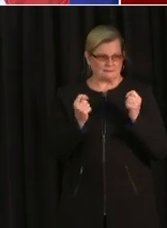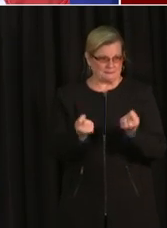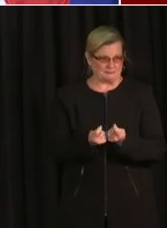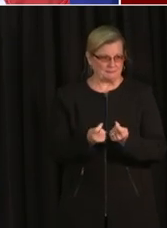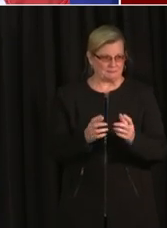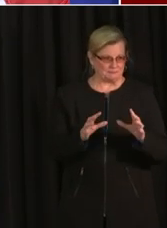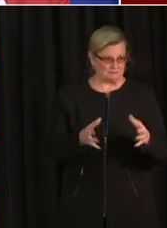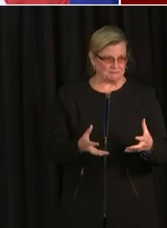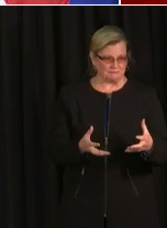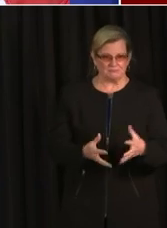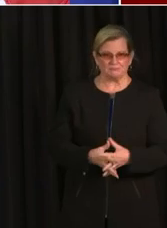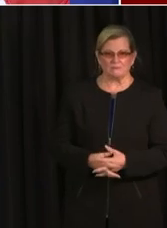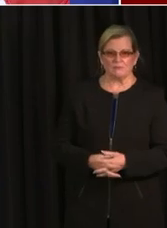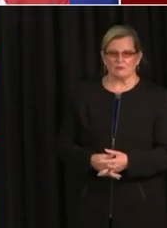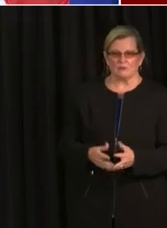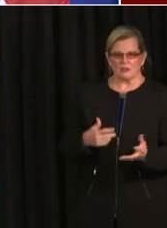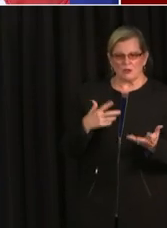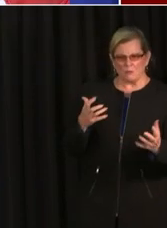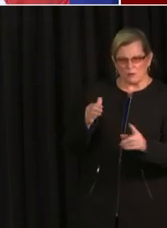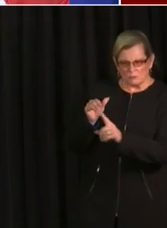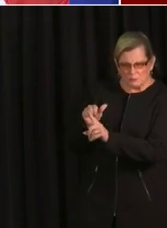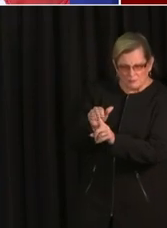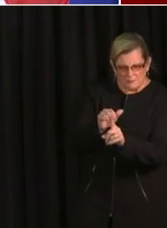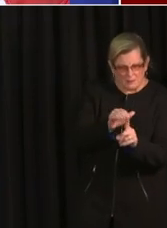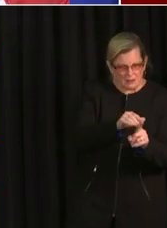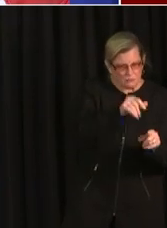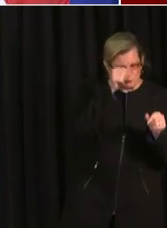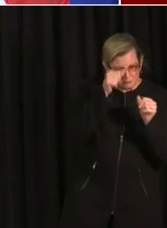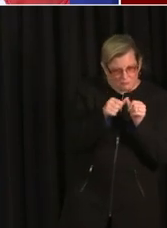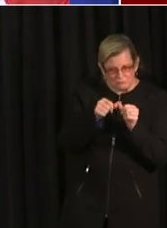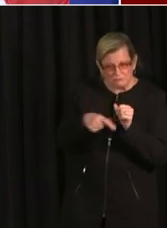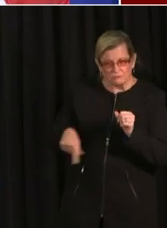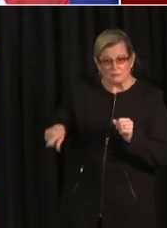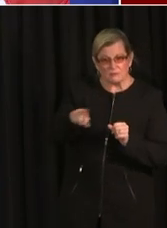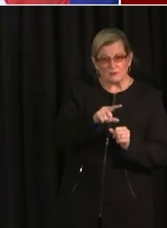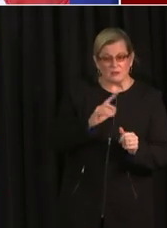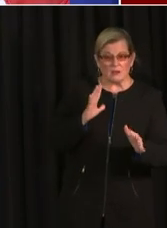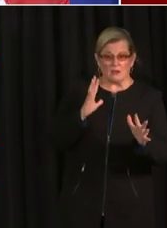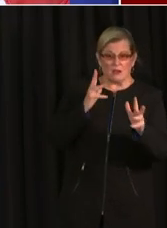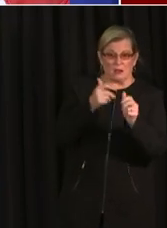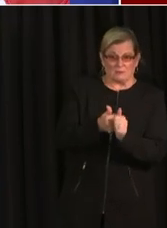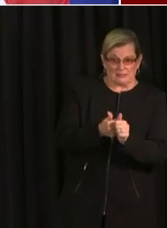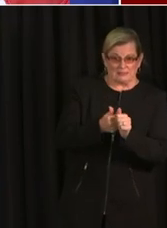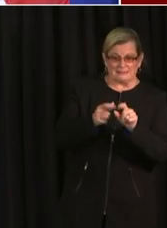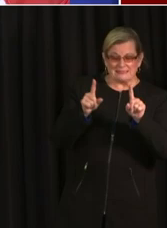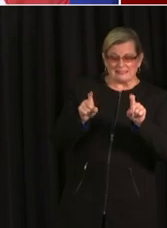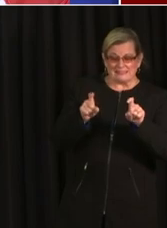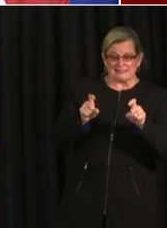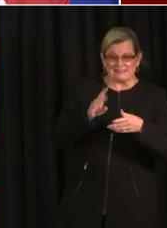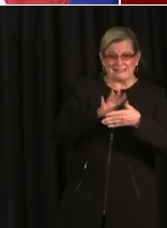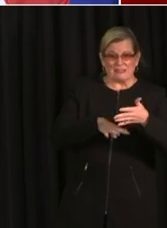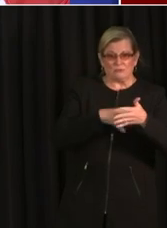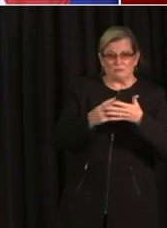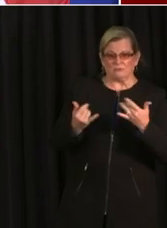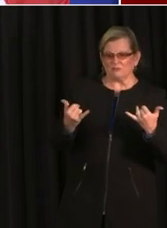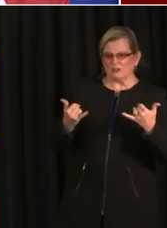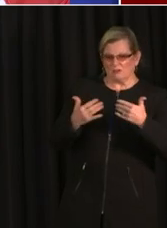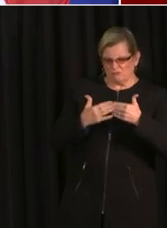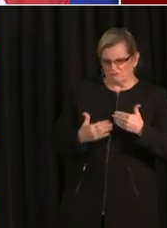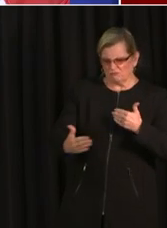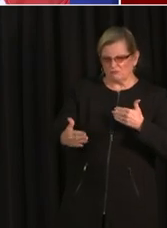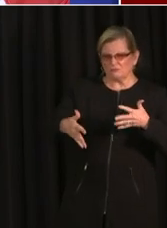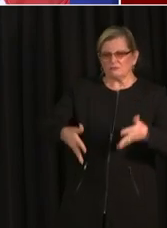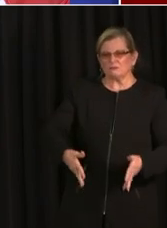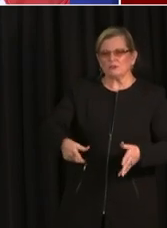I want to remind everyone that we have updated our testing schedule for the rest of the